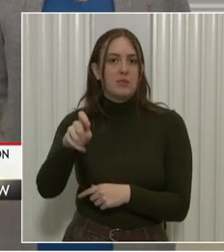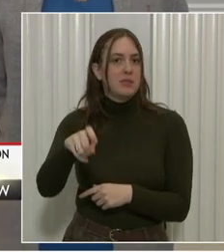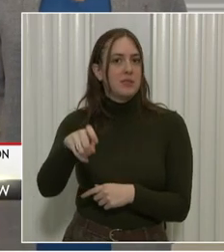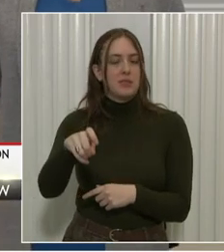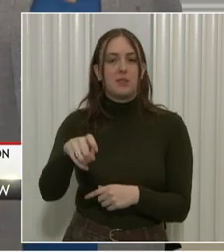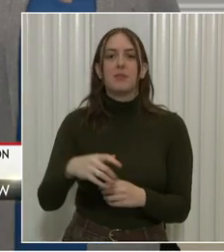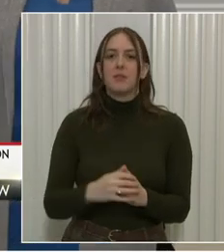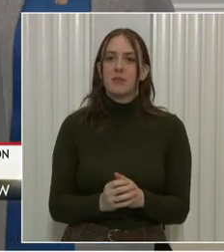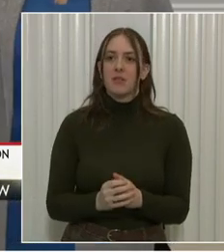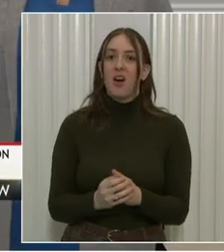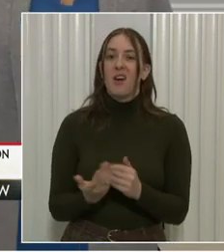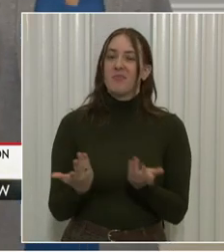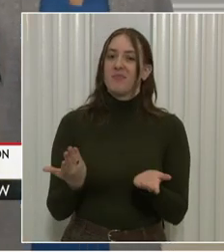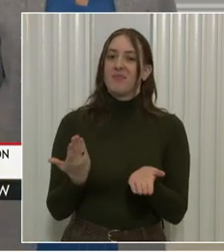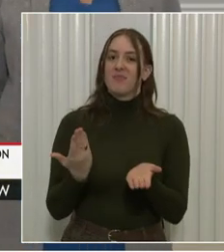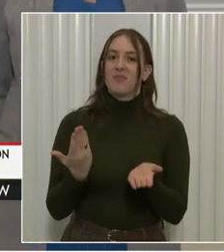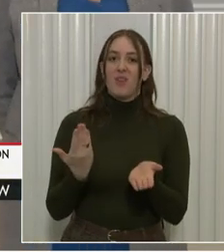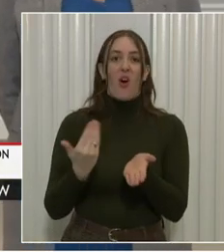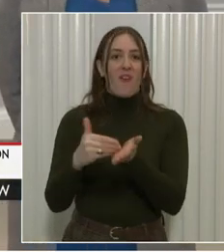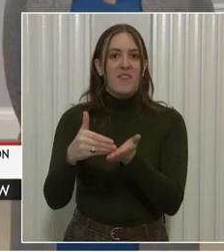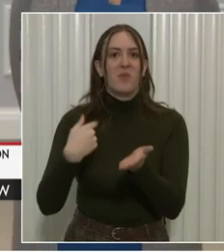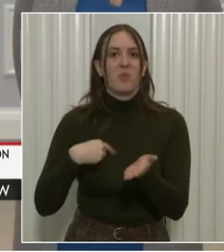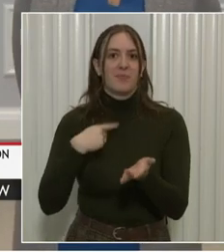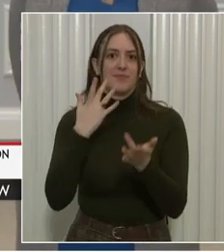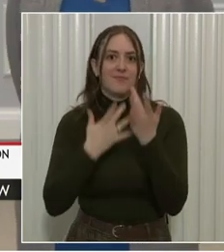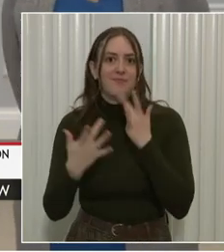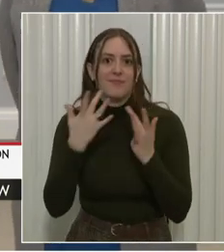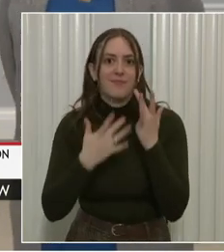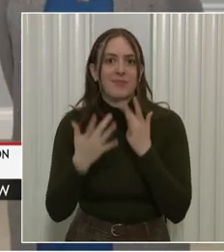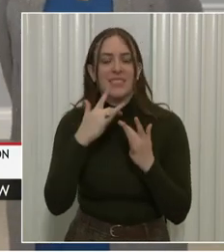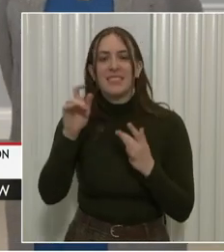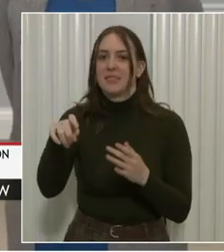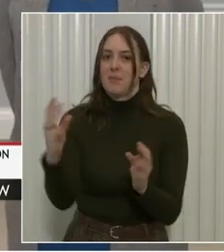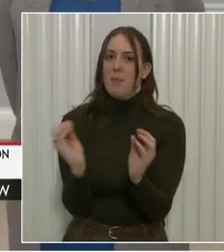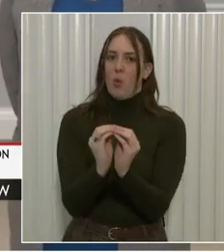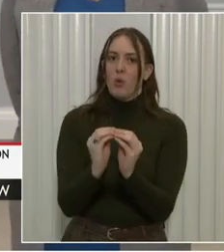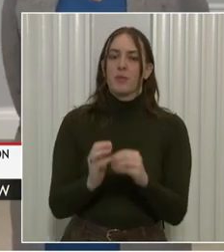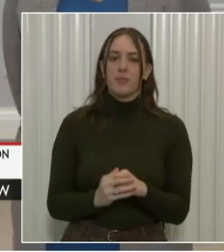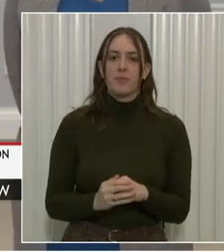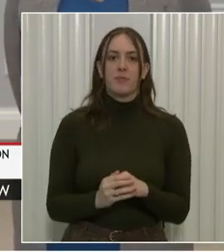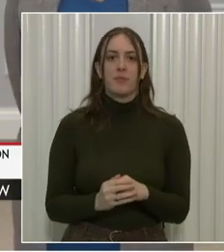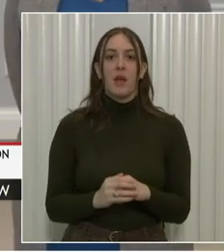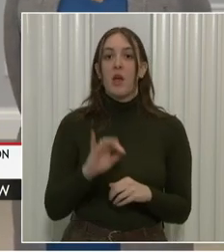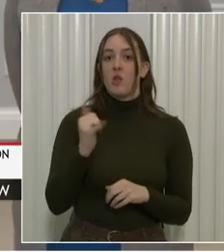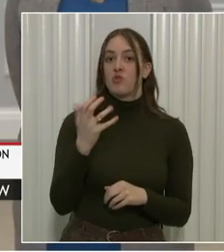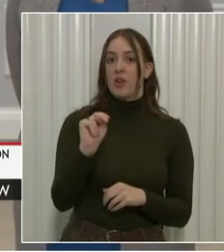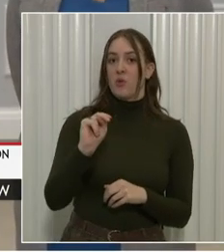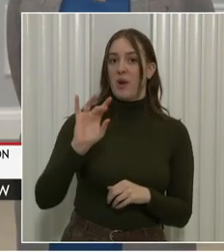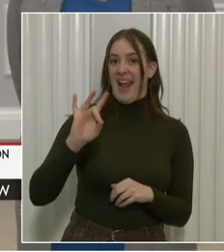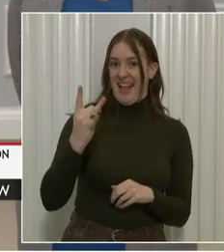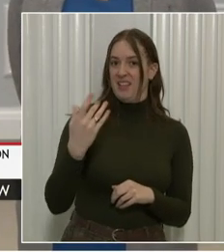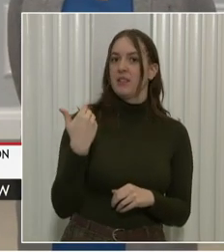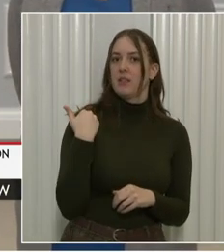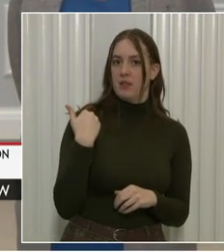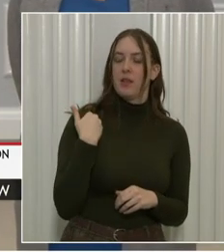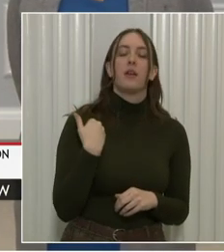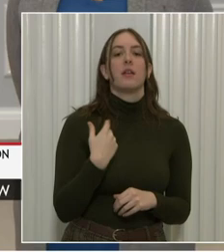often in short supply, including today. On January 8th, the American Red